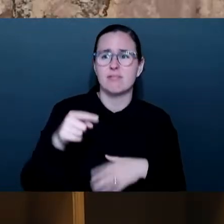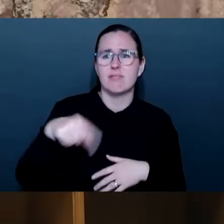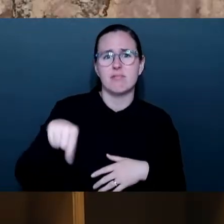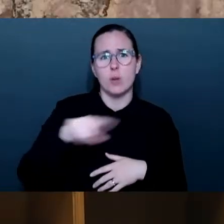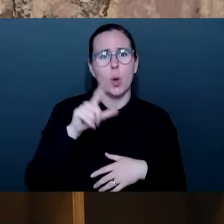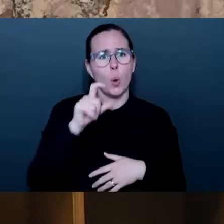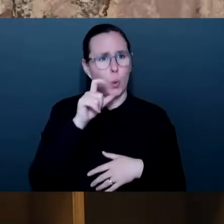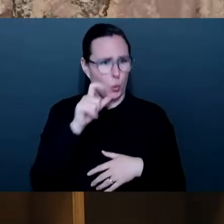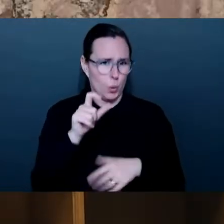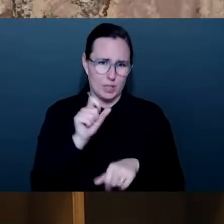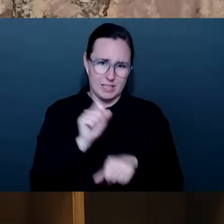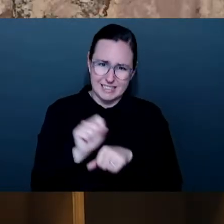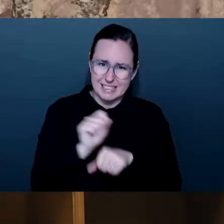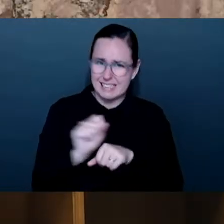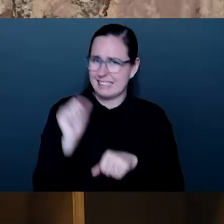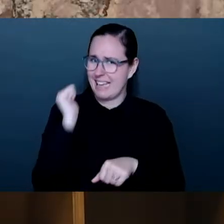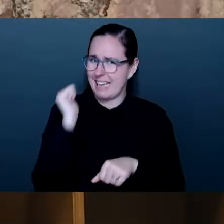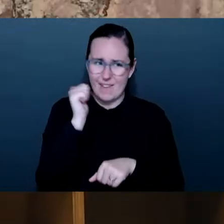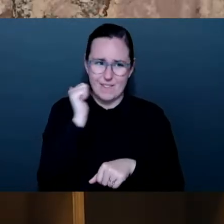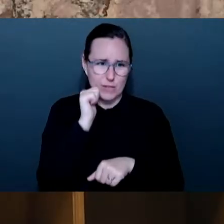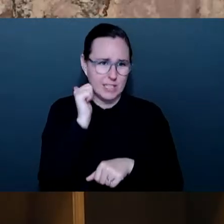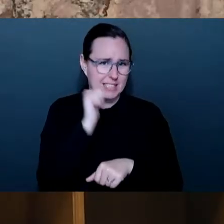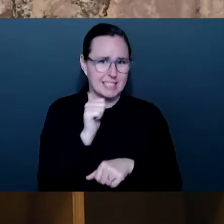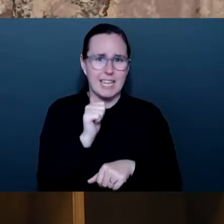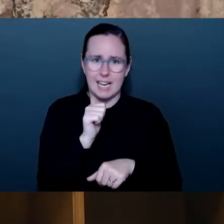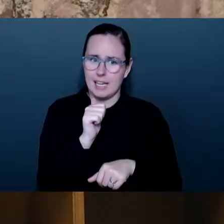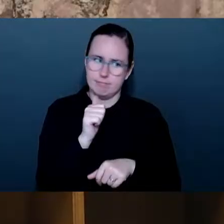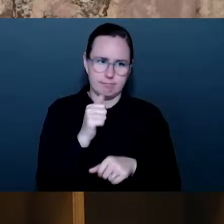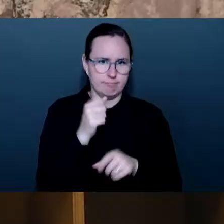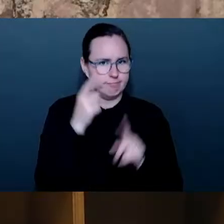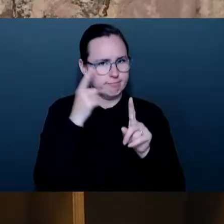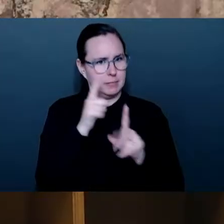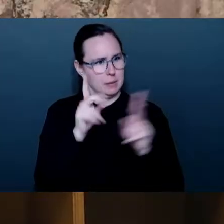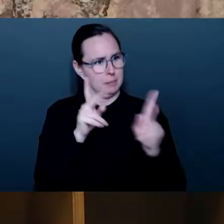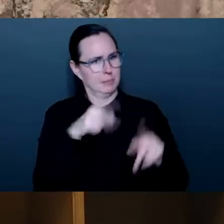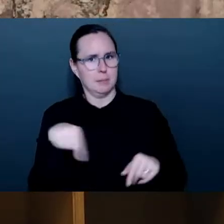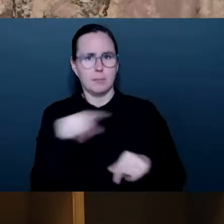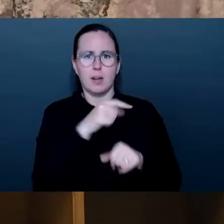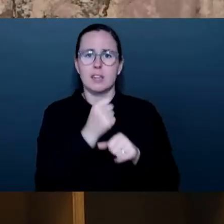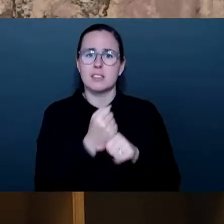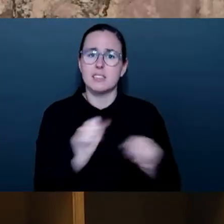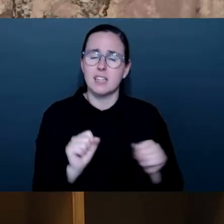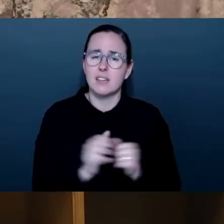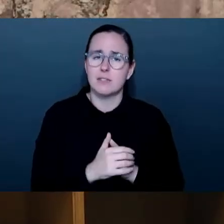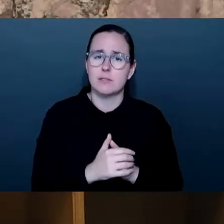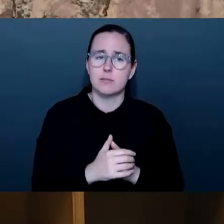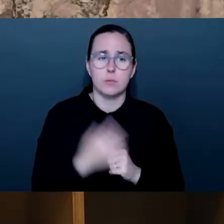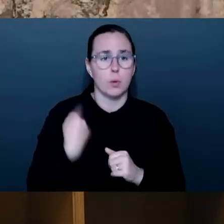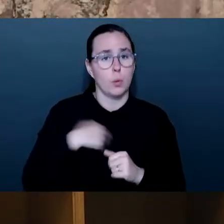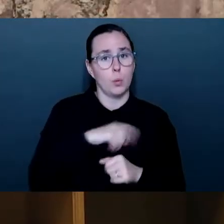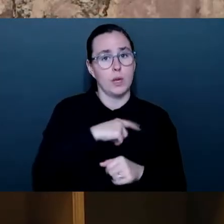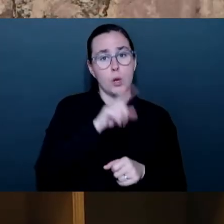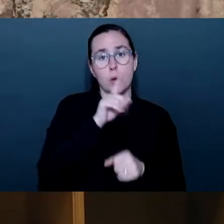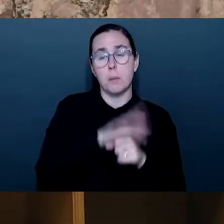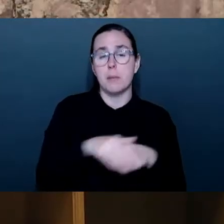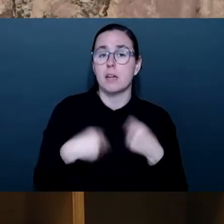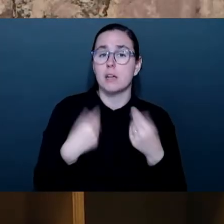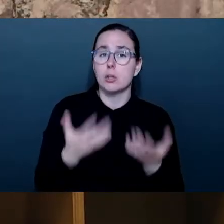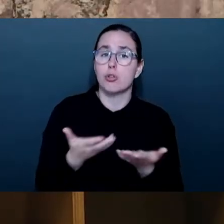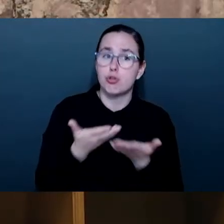committed to providing police with the resources they need to investigate these crimes. We invest over $100